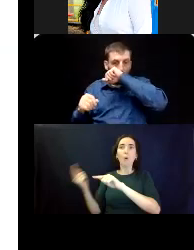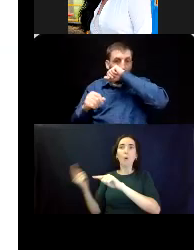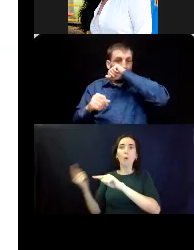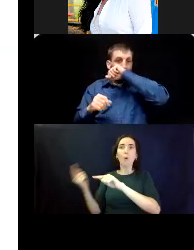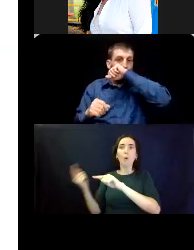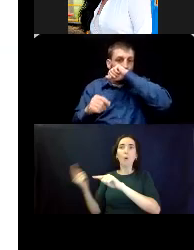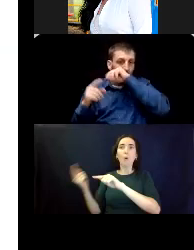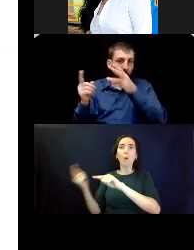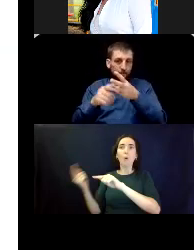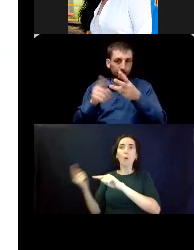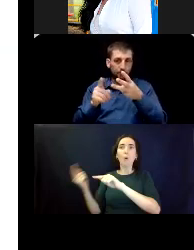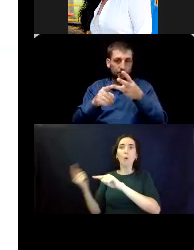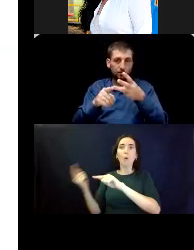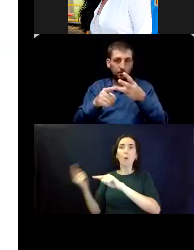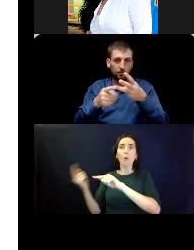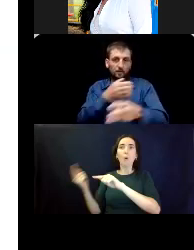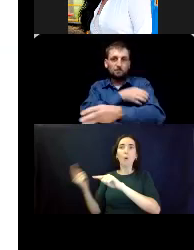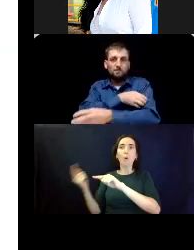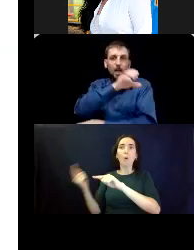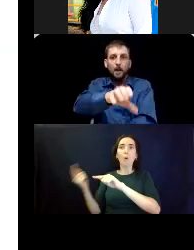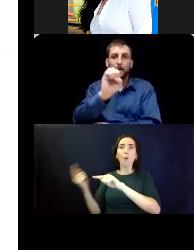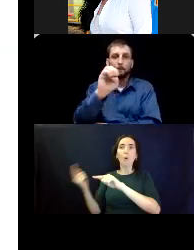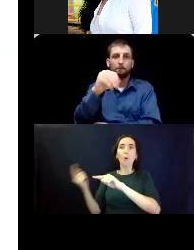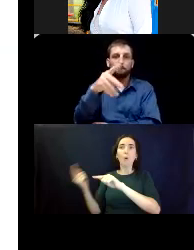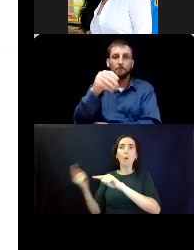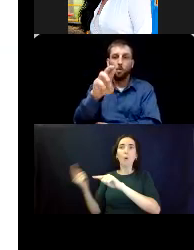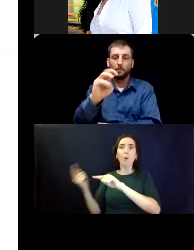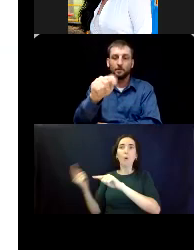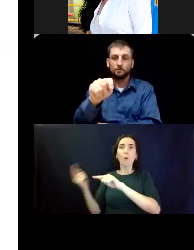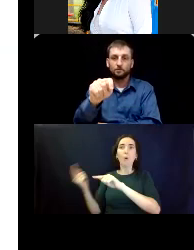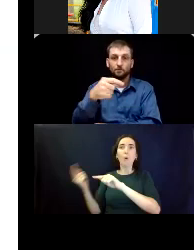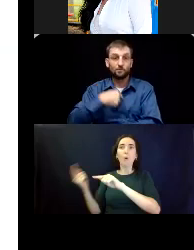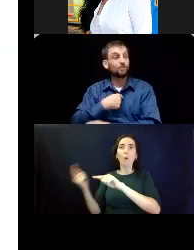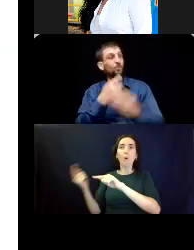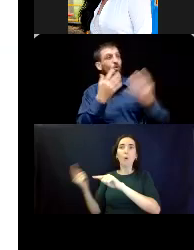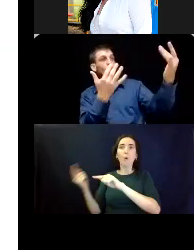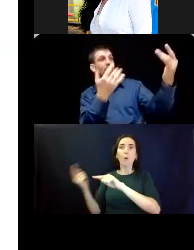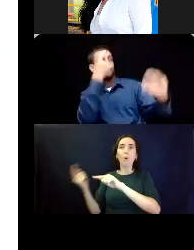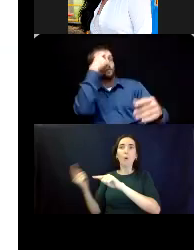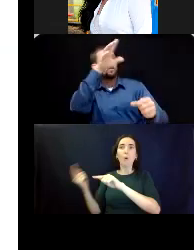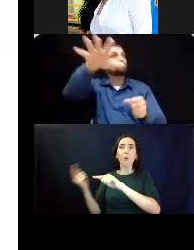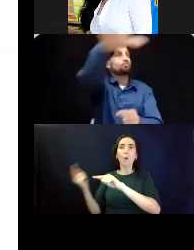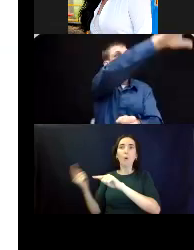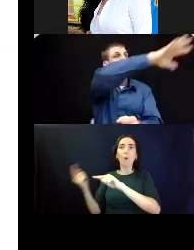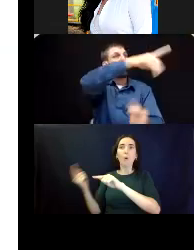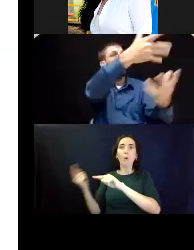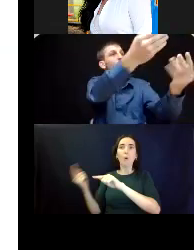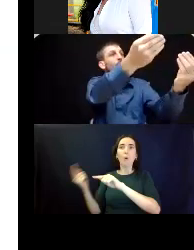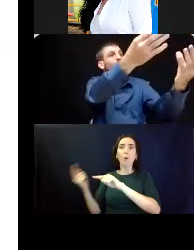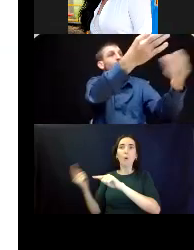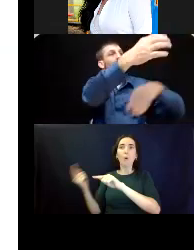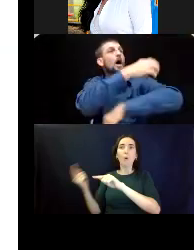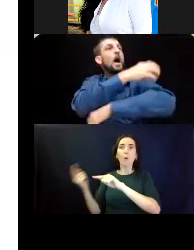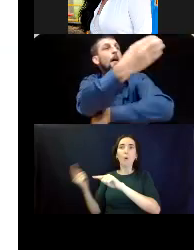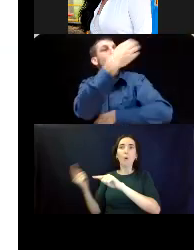can't wait for mainstream society to empower us. The world is caught up in so many things